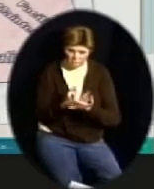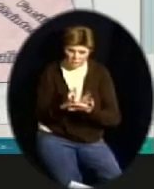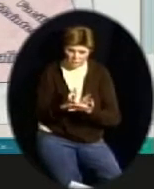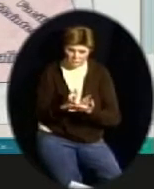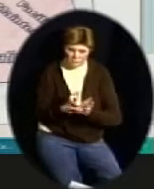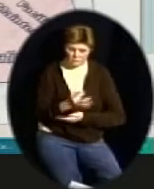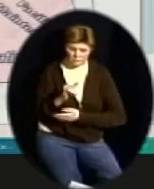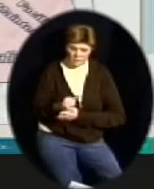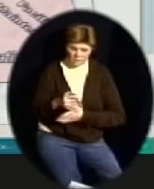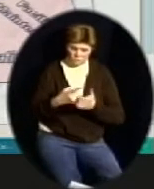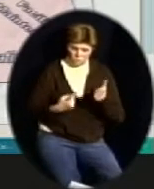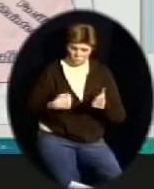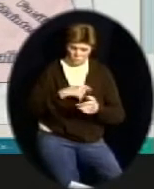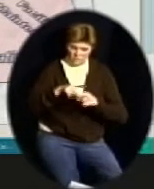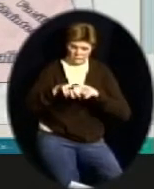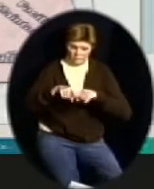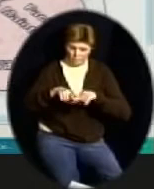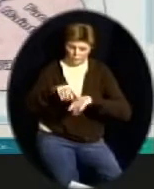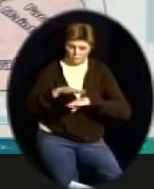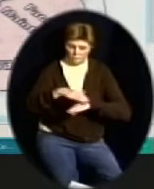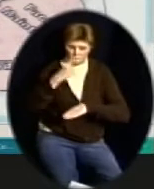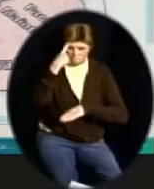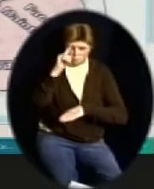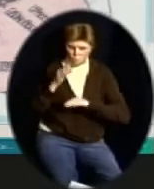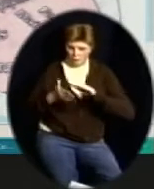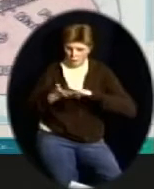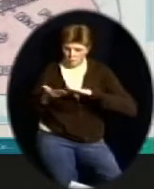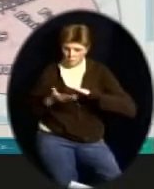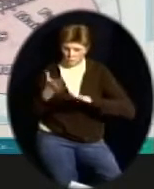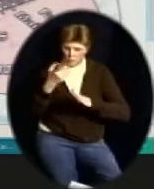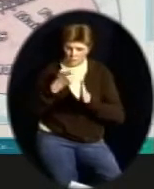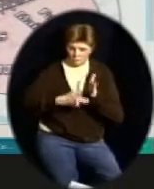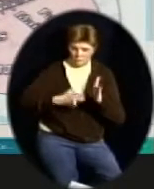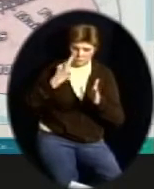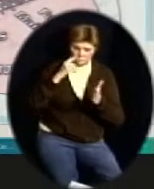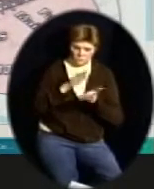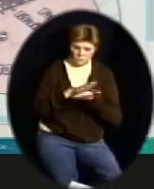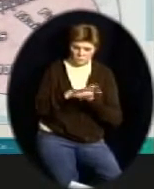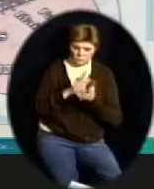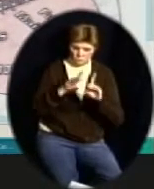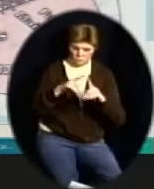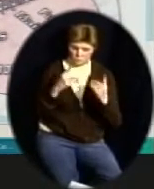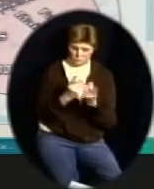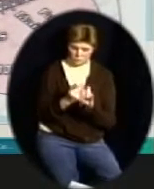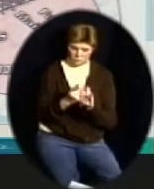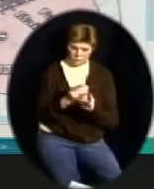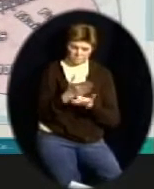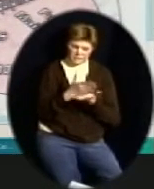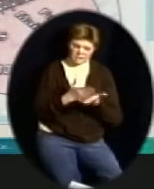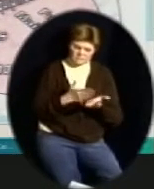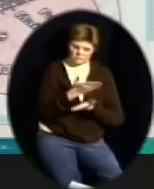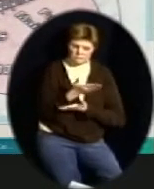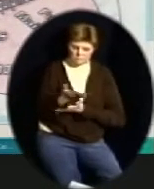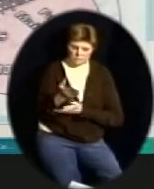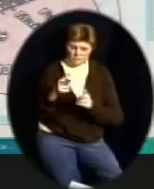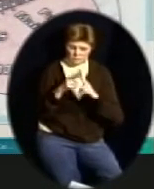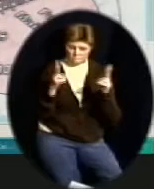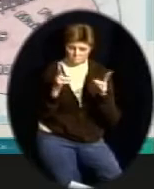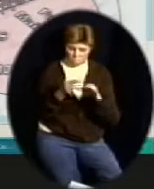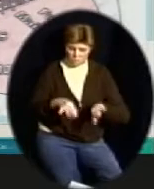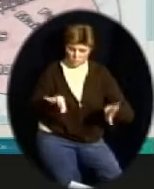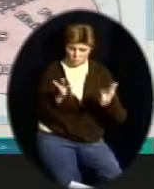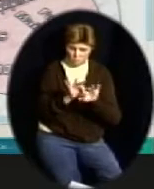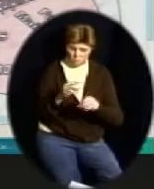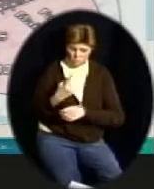operating costs. And in looking at this one, some of the areas that have been of importance are that we have looked at the